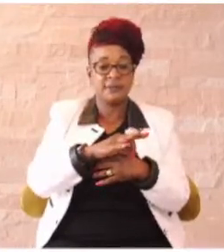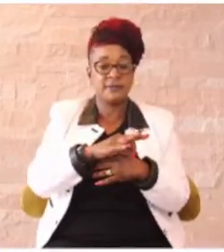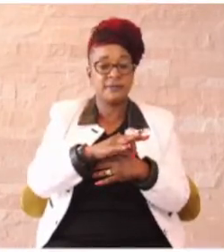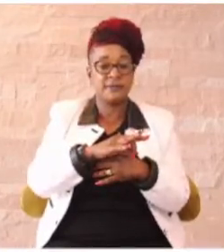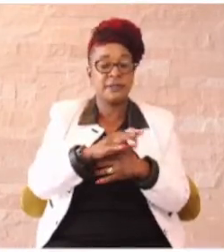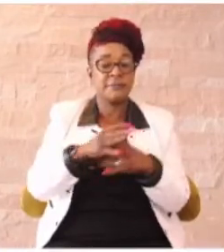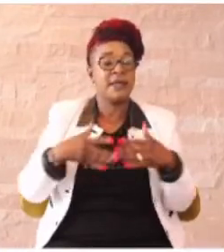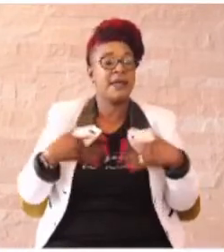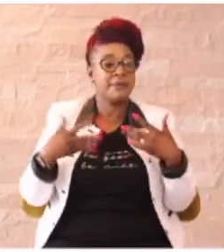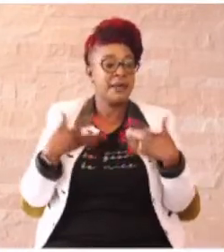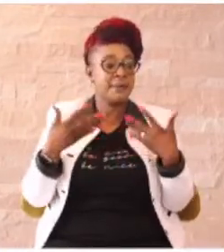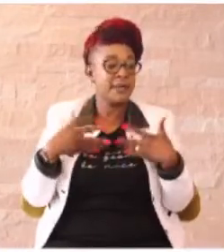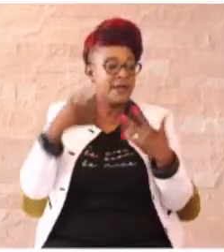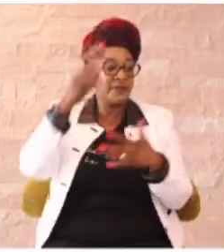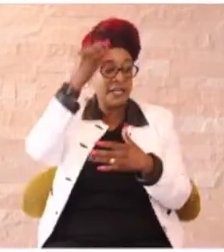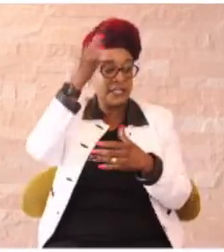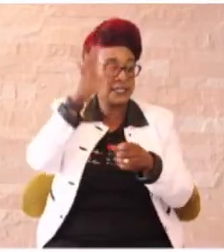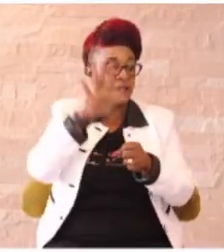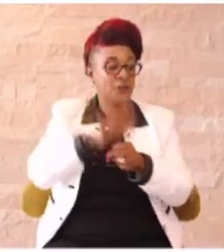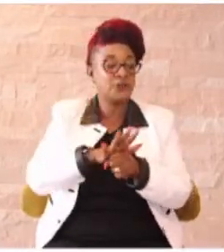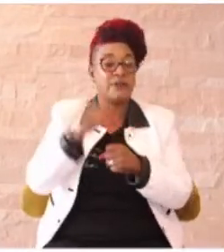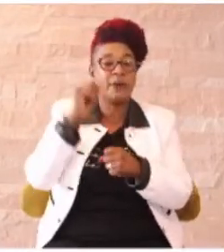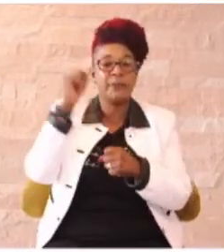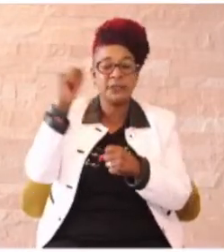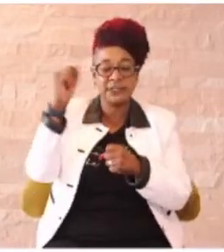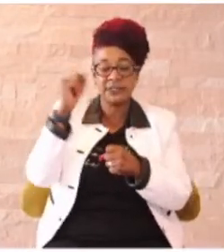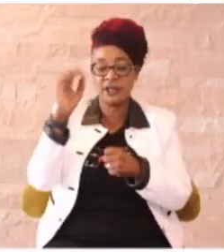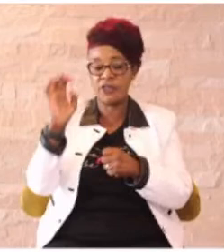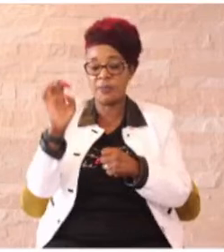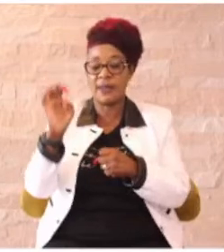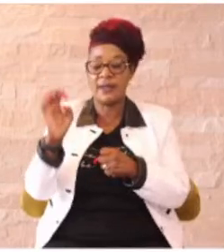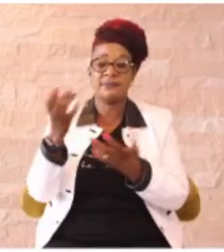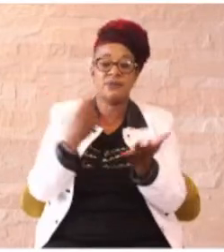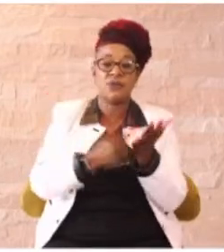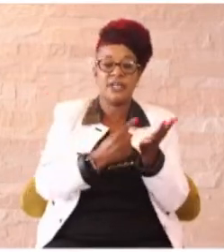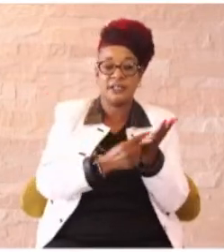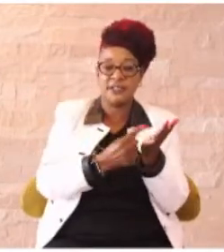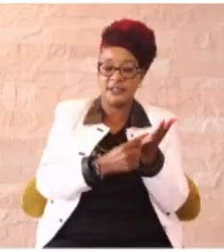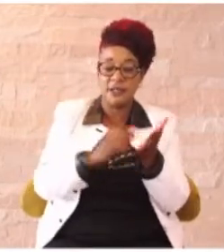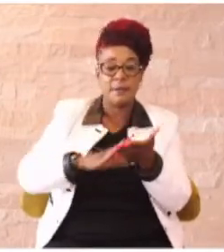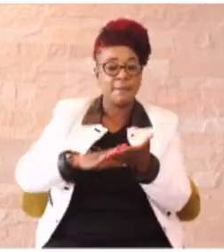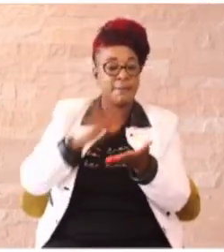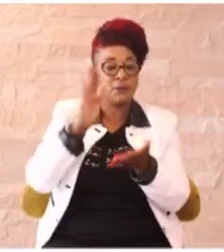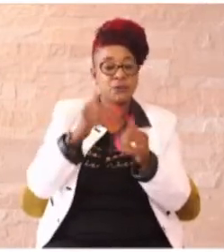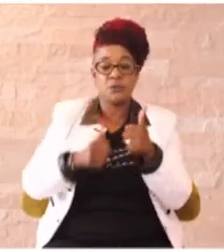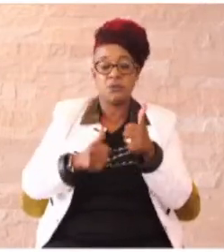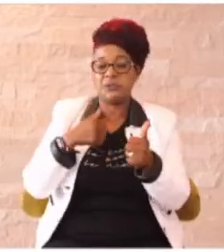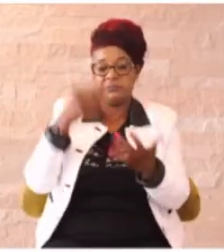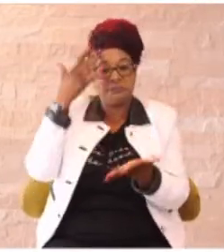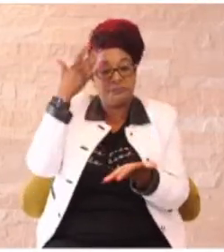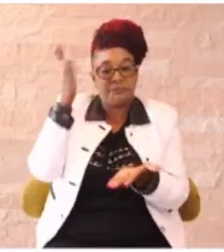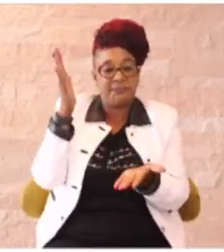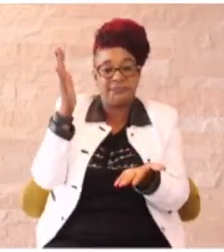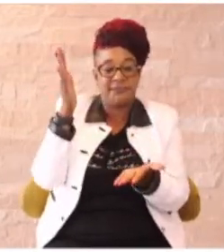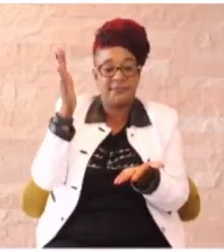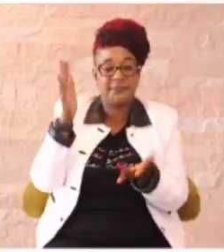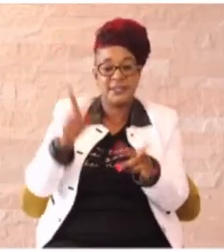I'm happy. I've learned a lot of politics in Ethiopia and Uganda, most of it that I didn't know.